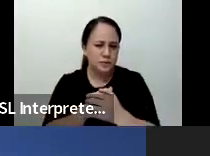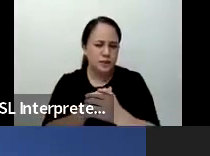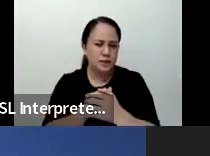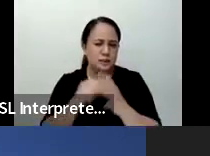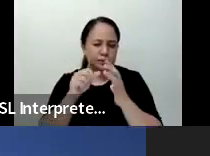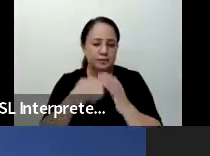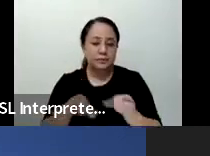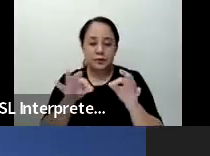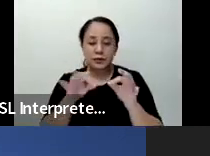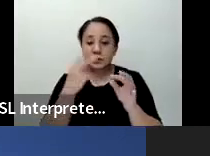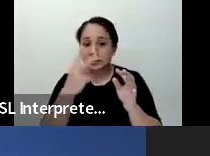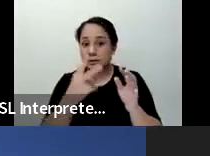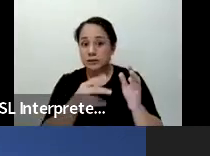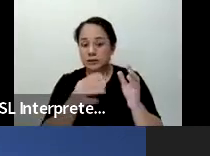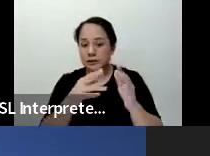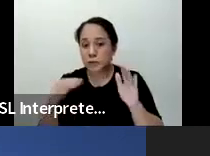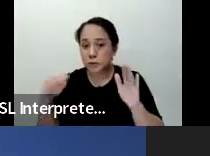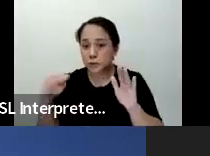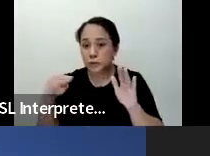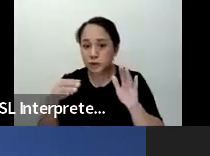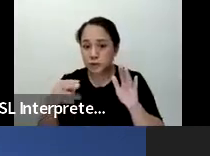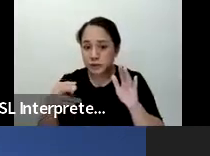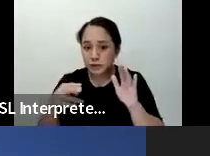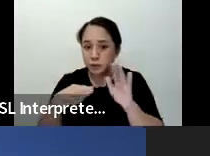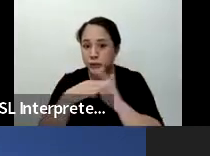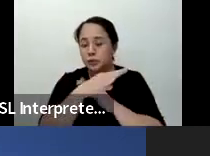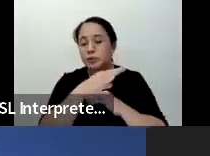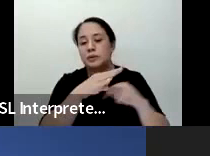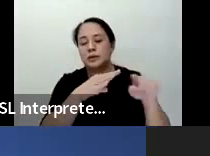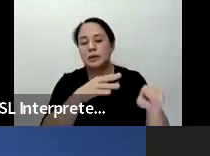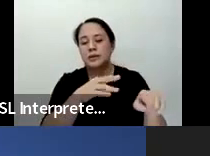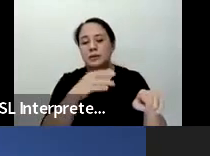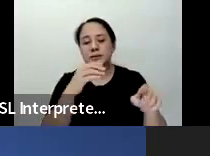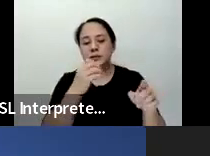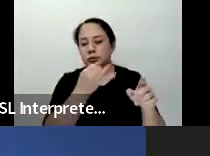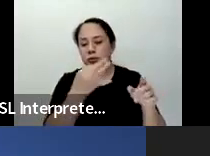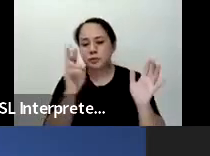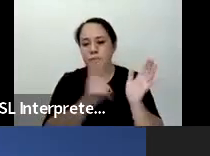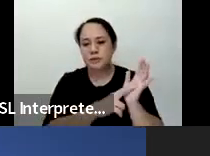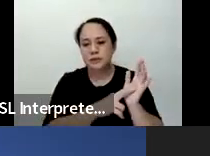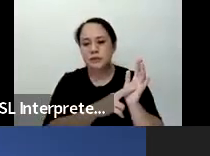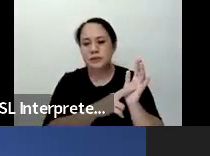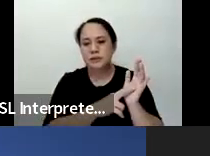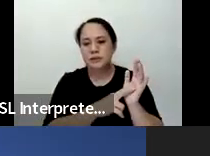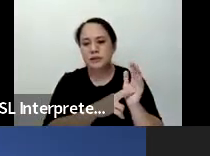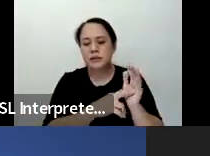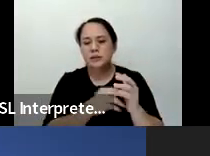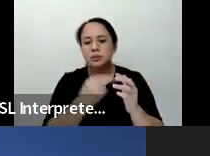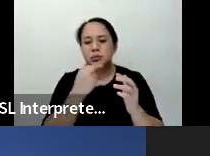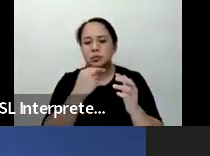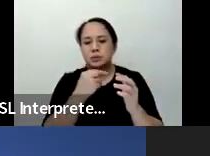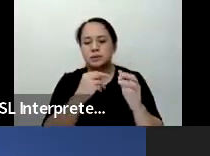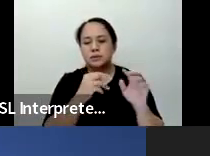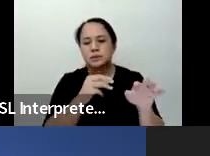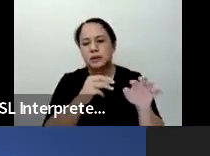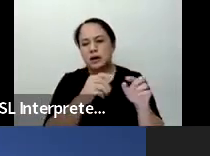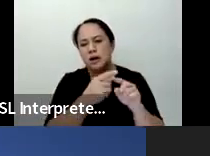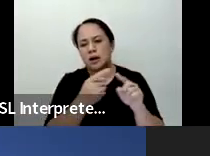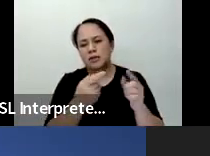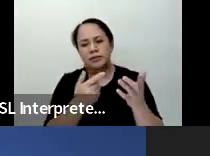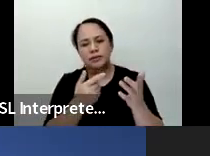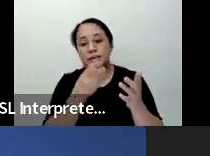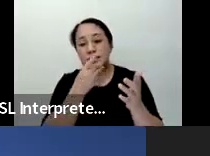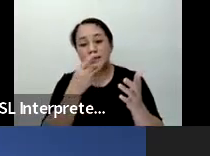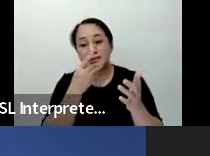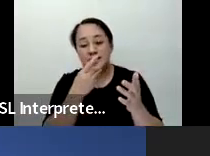significant increase in the number of deaths registered under endocrine, nutritional, and metabolic diseases for